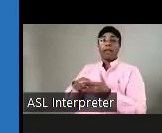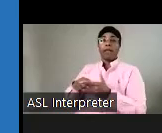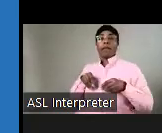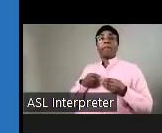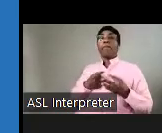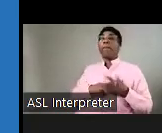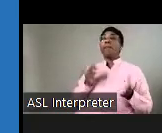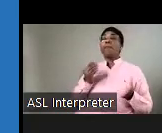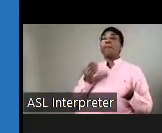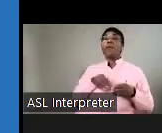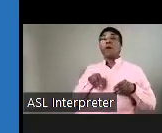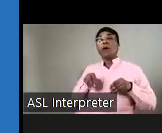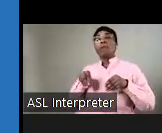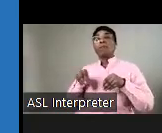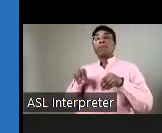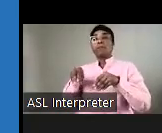make